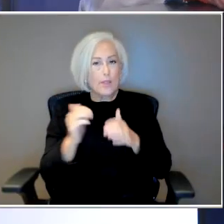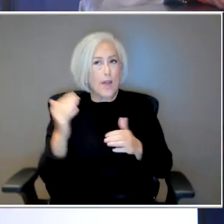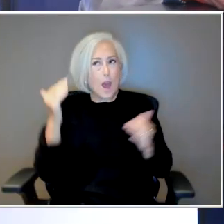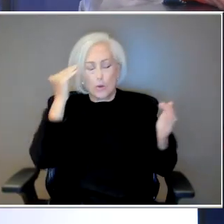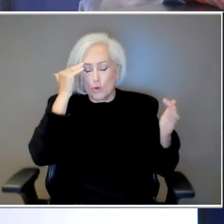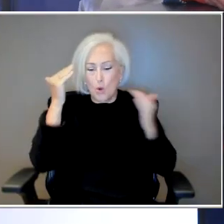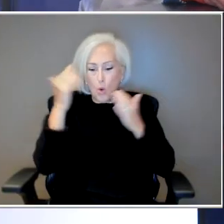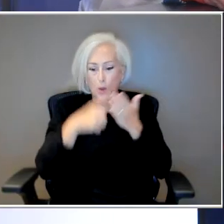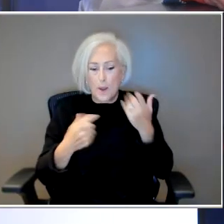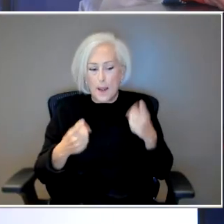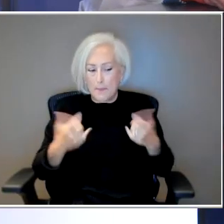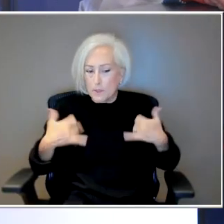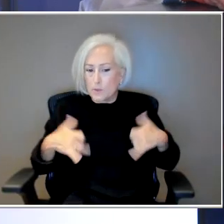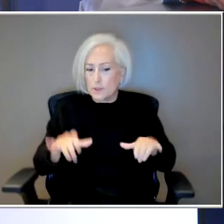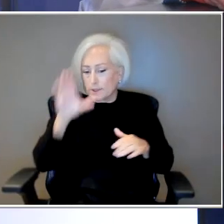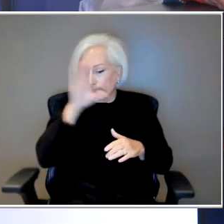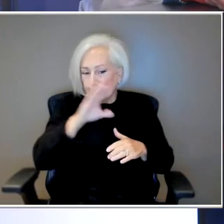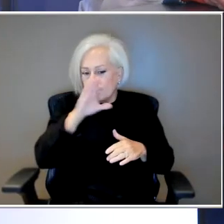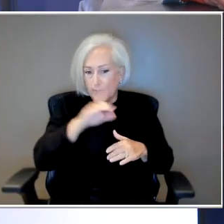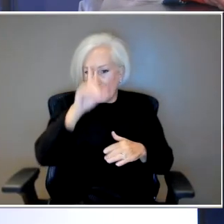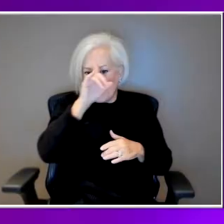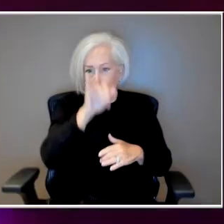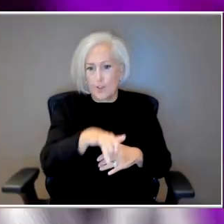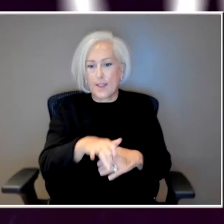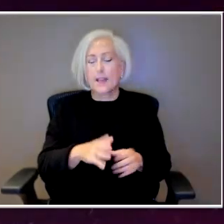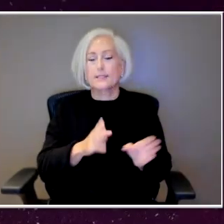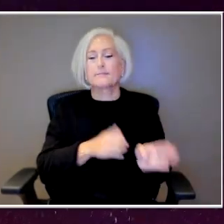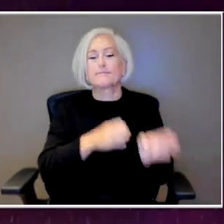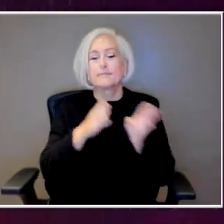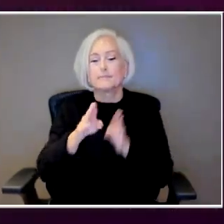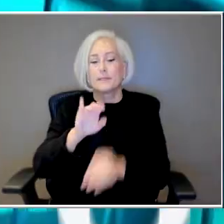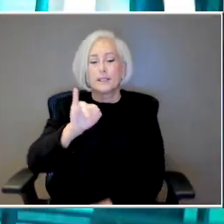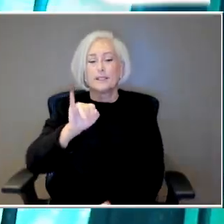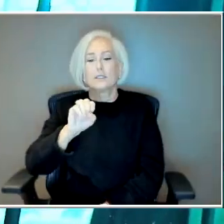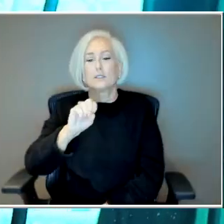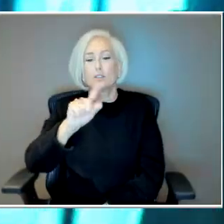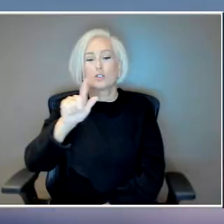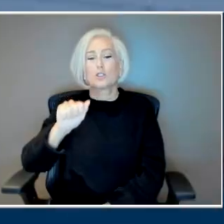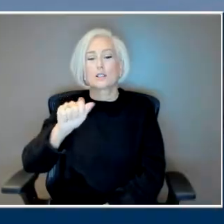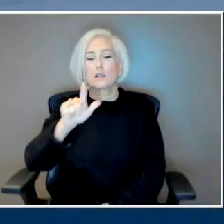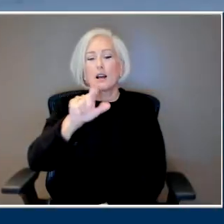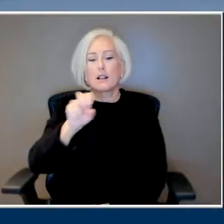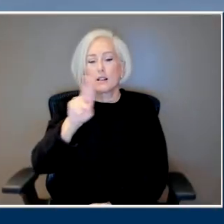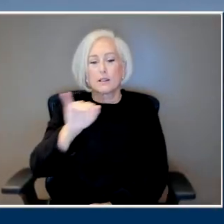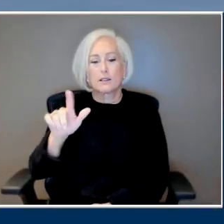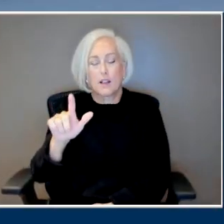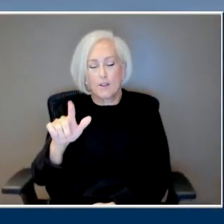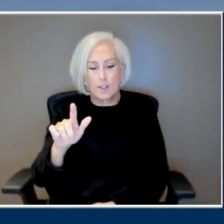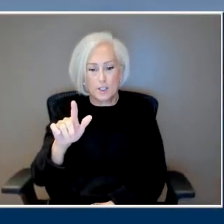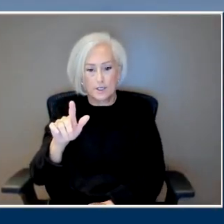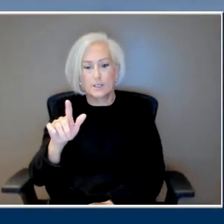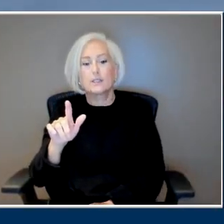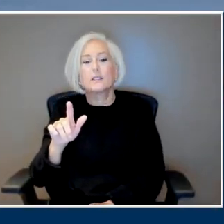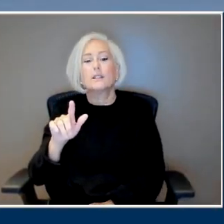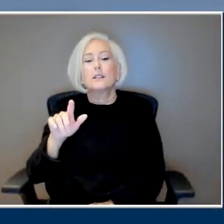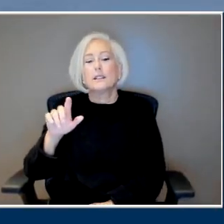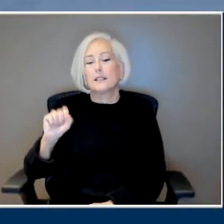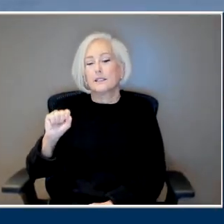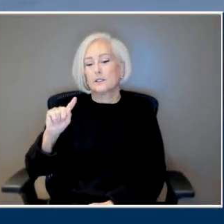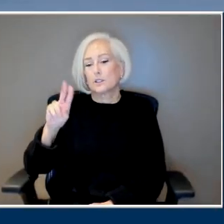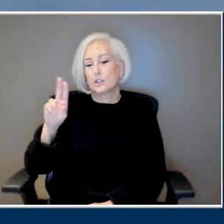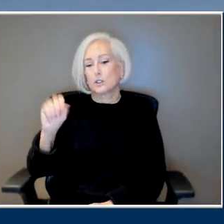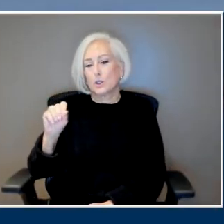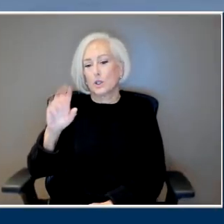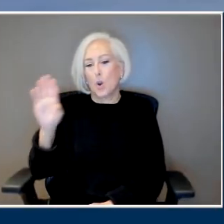well. Let's go to Jessica Lovell. Gosh, sorry about that. Jessica Lovell in Studio B with some of the questions from